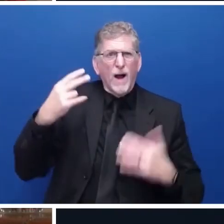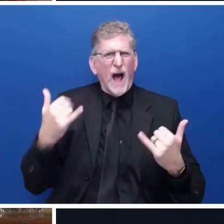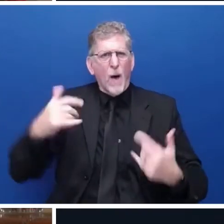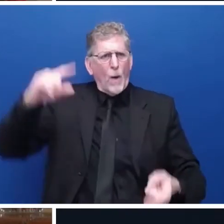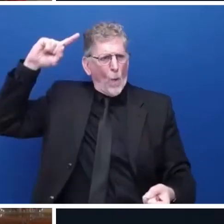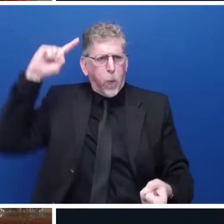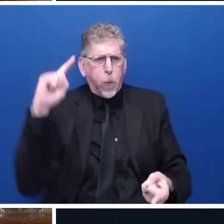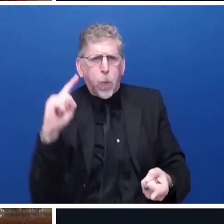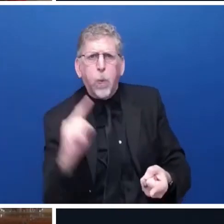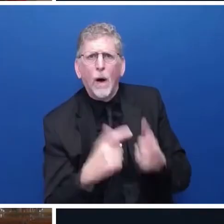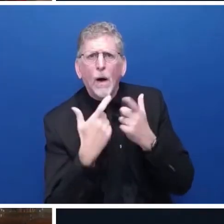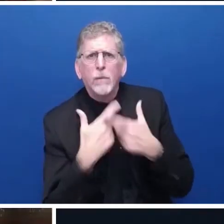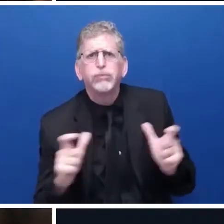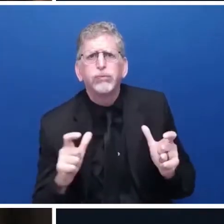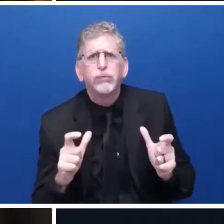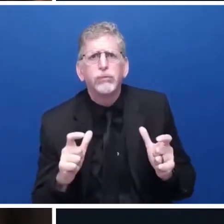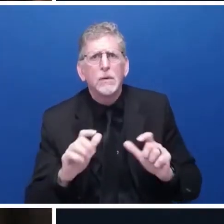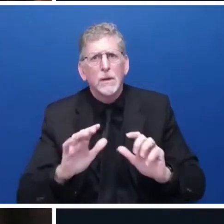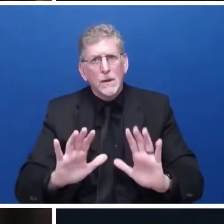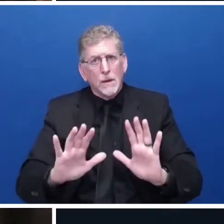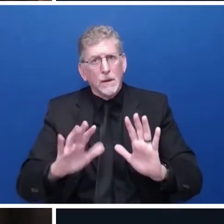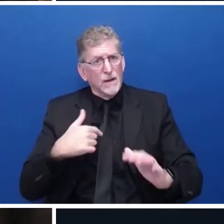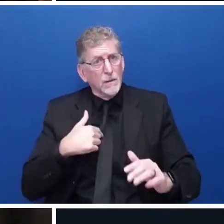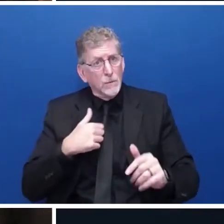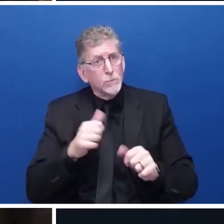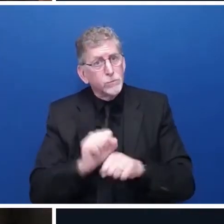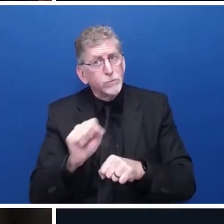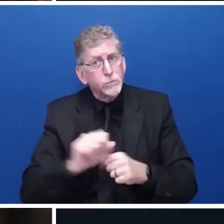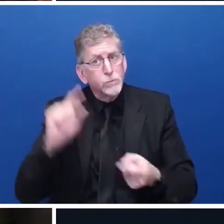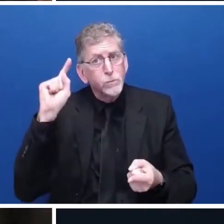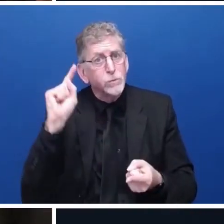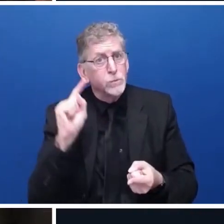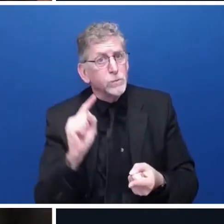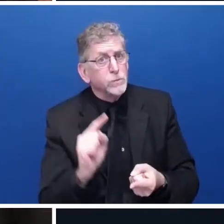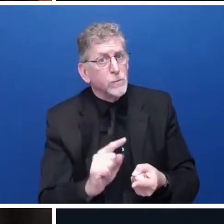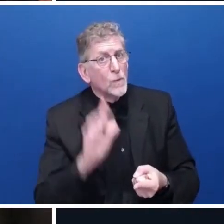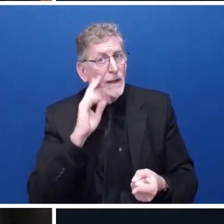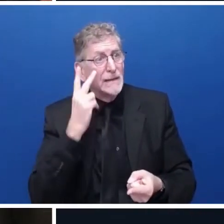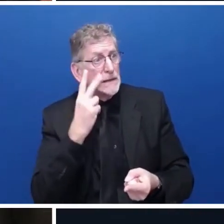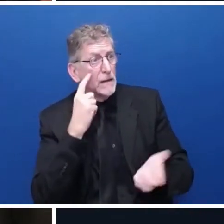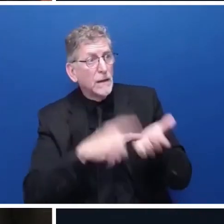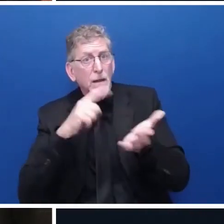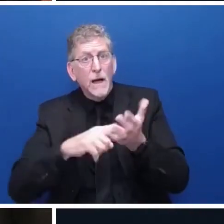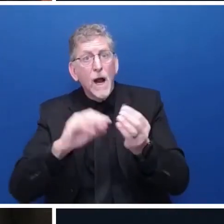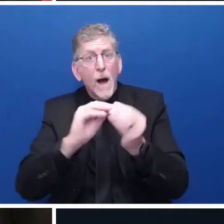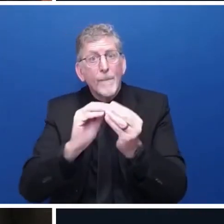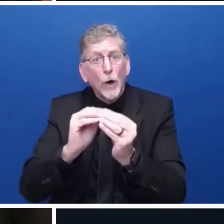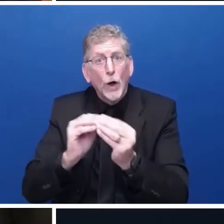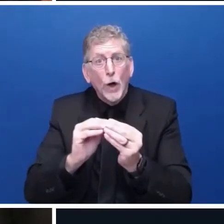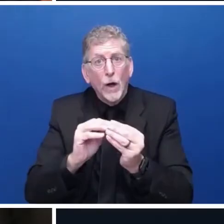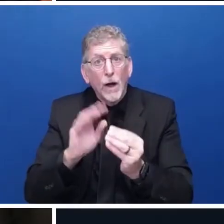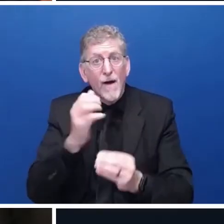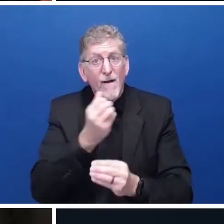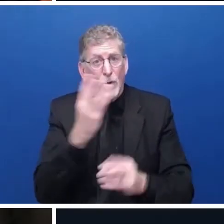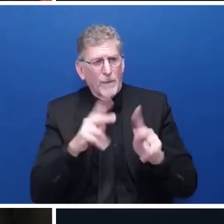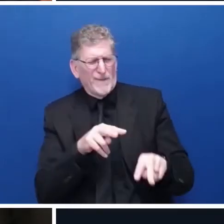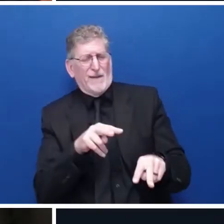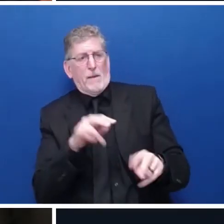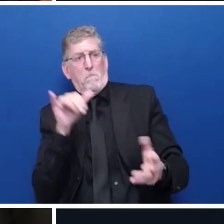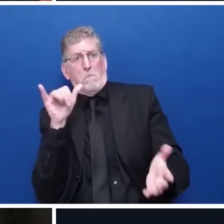you will see numbers that few people would think were possible to achieve just a short time